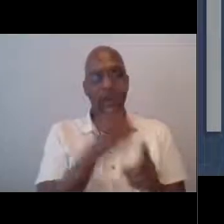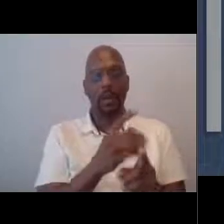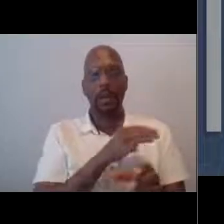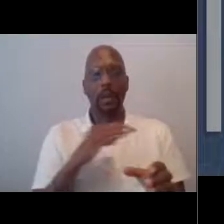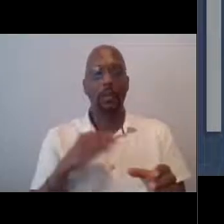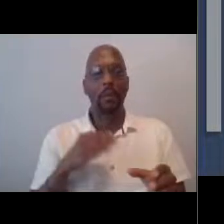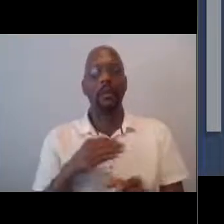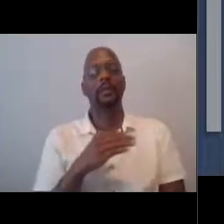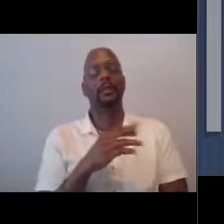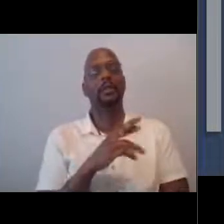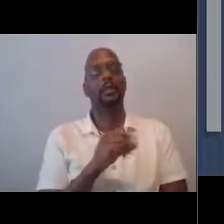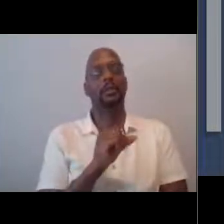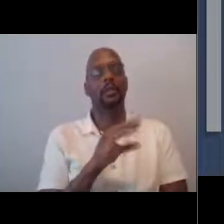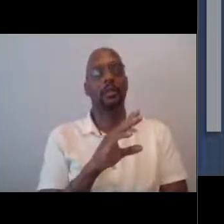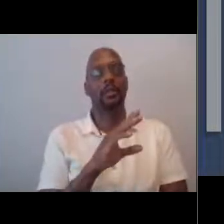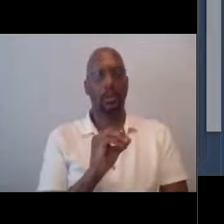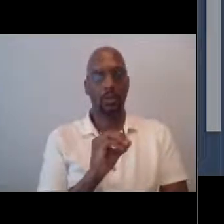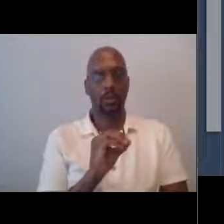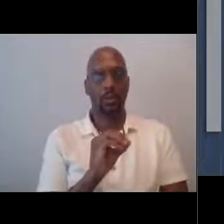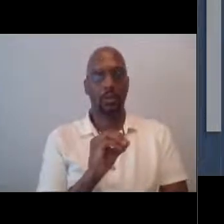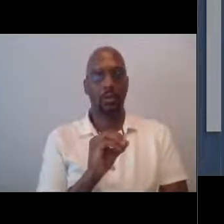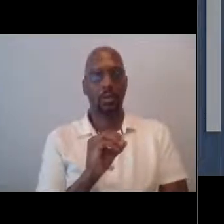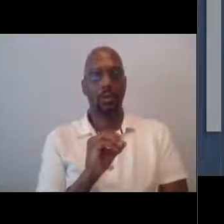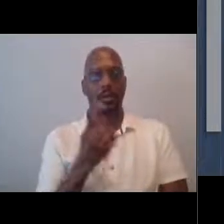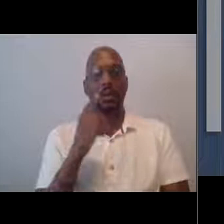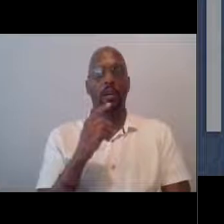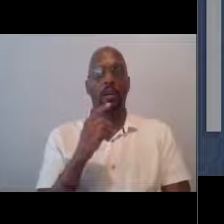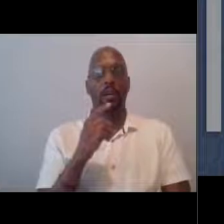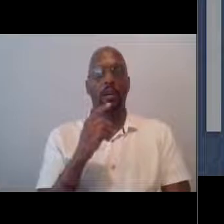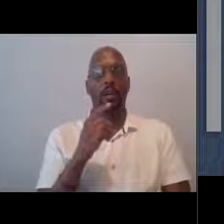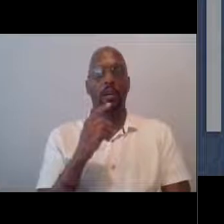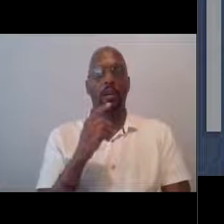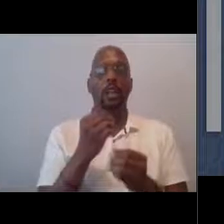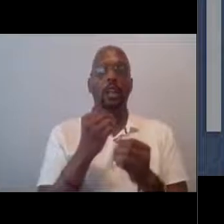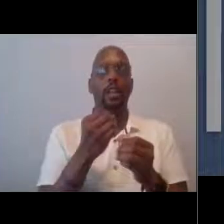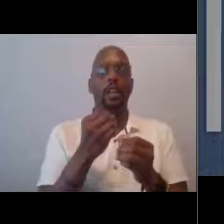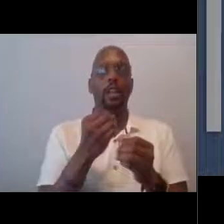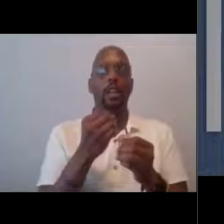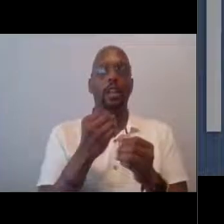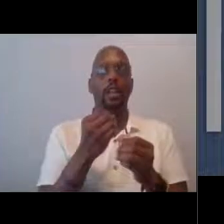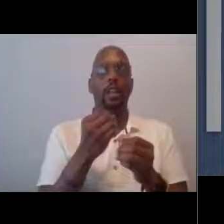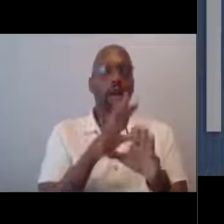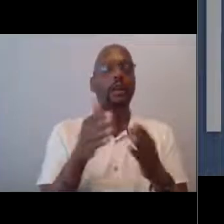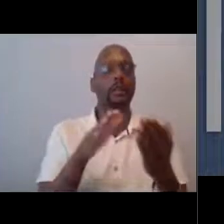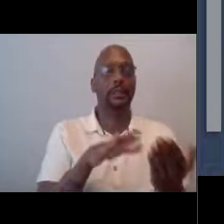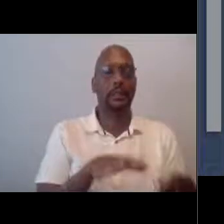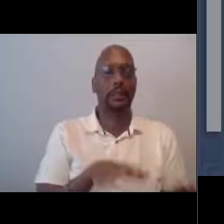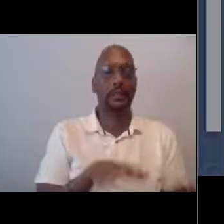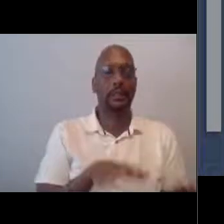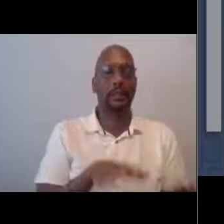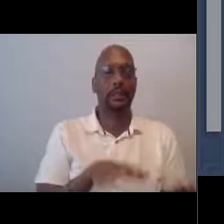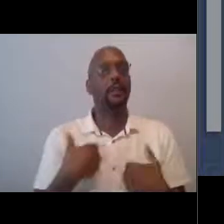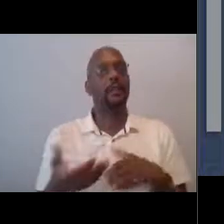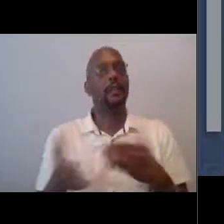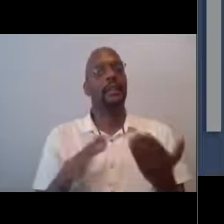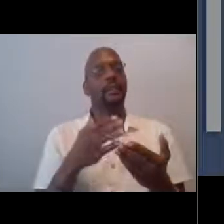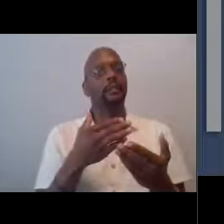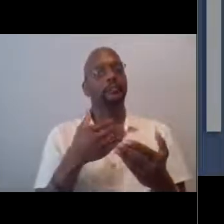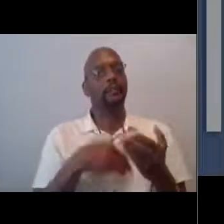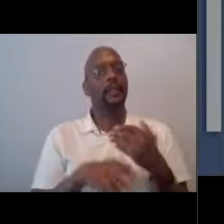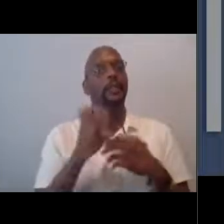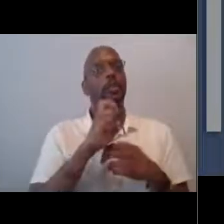Rocco Davis for the loss of his worker. Having a death in our transportation